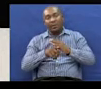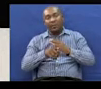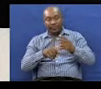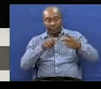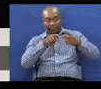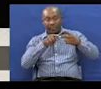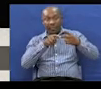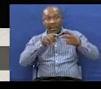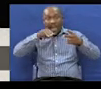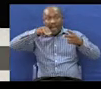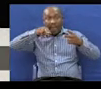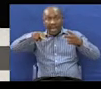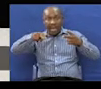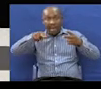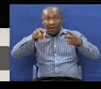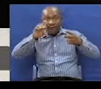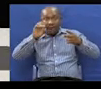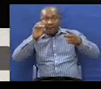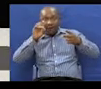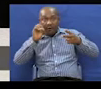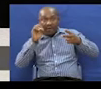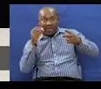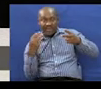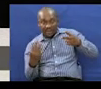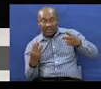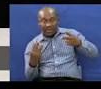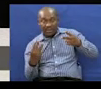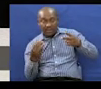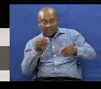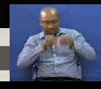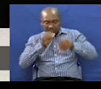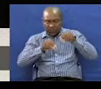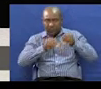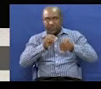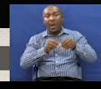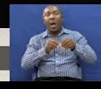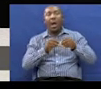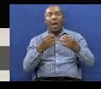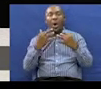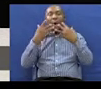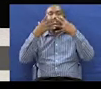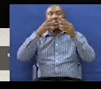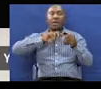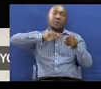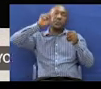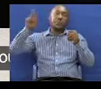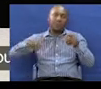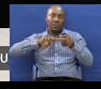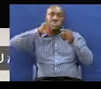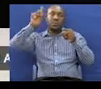decompose. Potassium chlorate will decompose in the presence of manganese 4